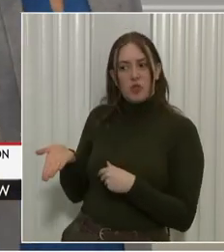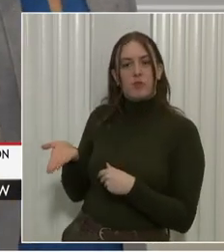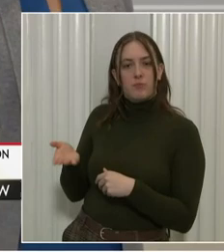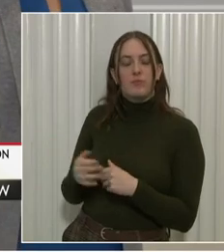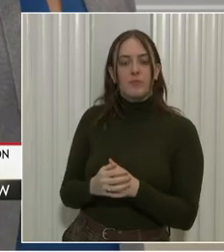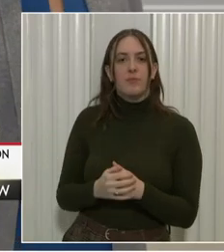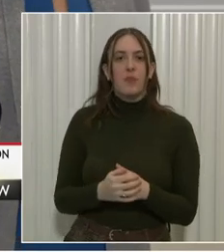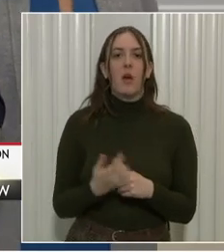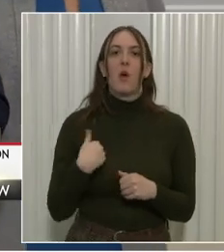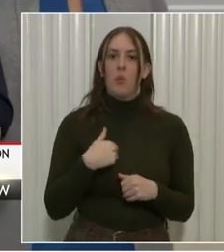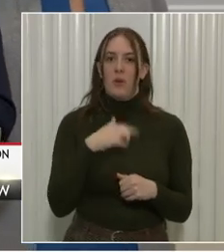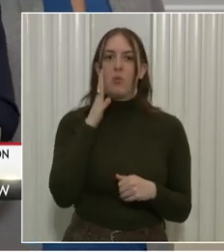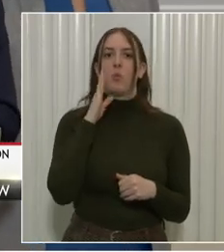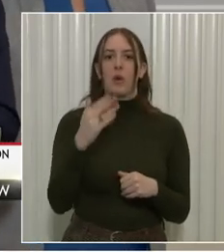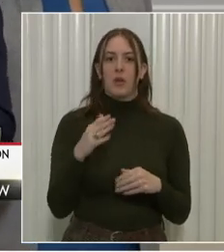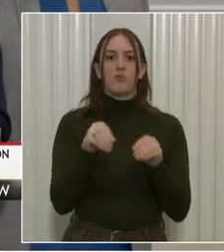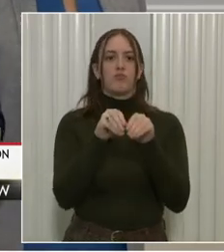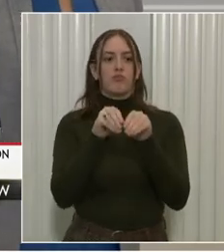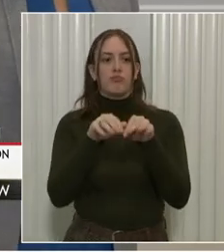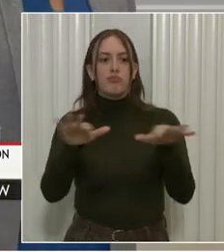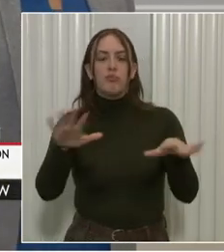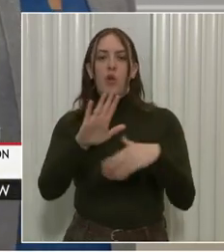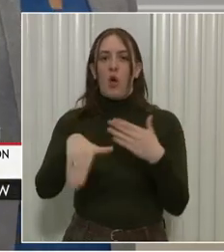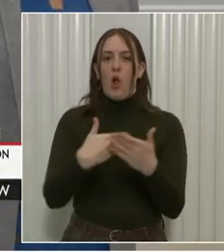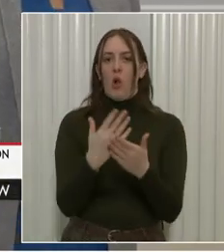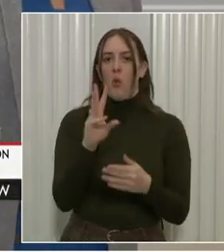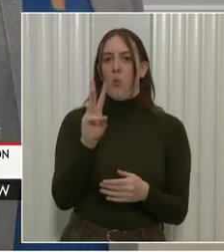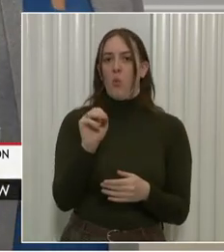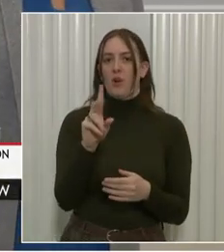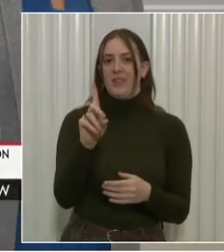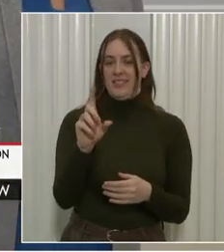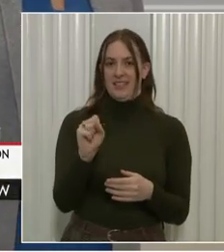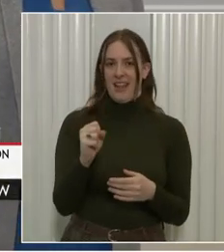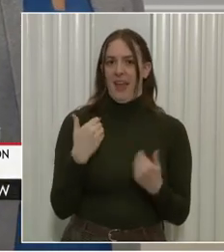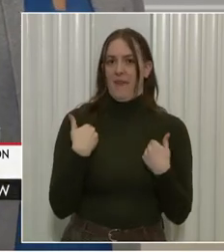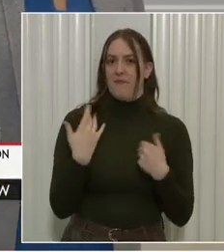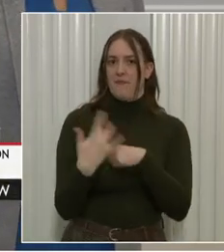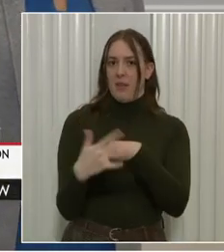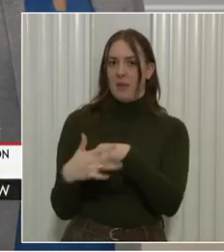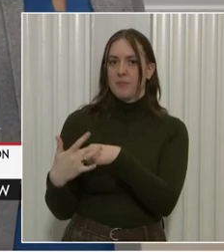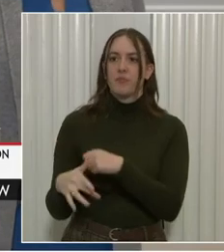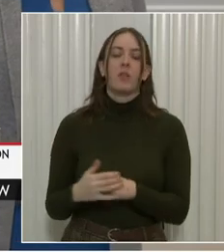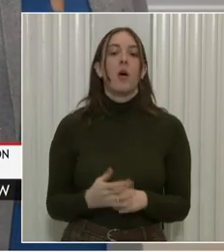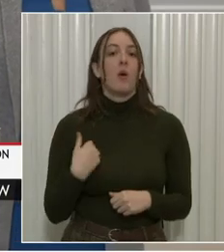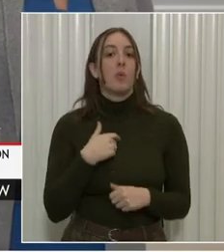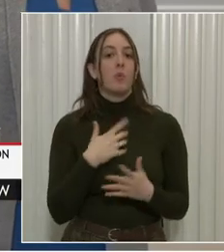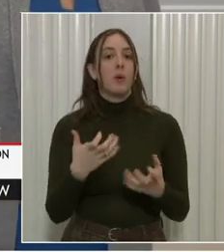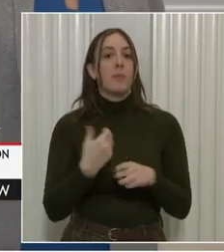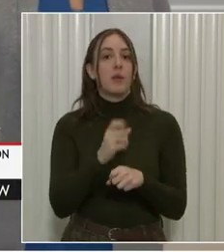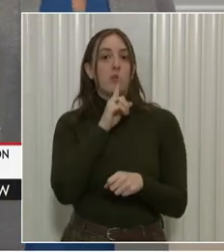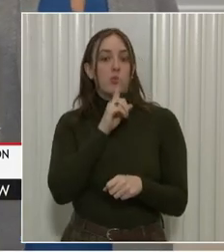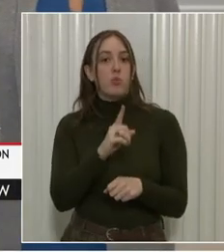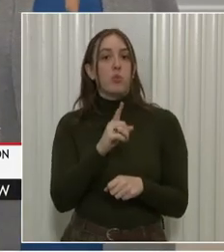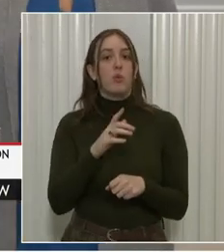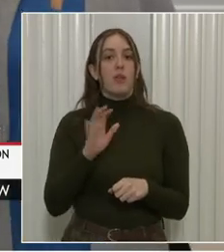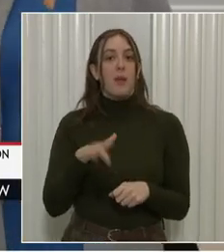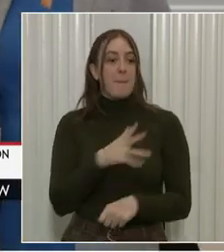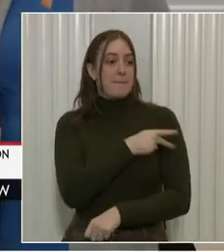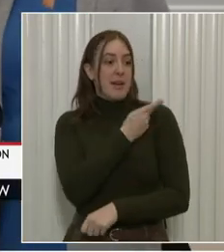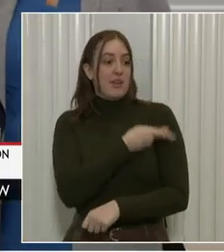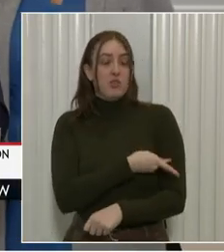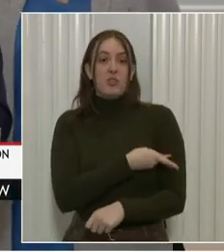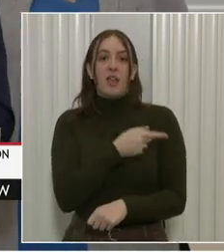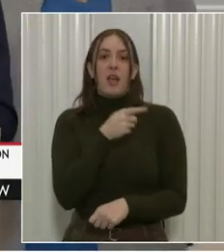all wards. Our goals of this program are, number one, to improve clinical outcomes for patients suffering from hemorrhagic shock.